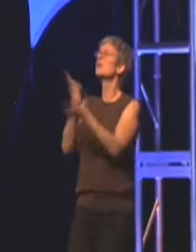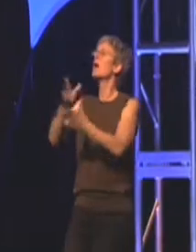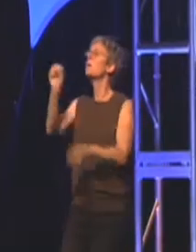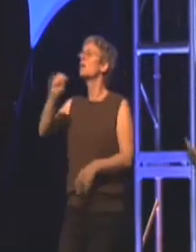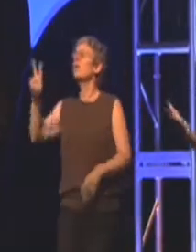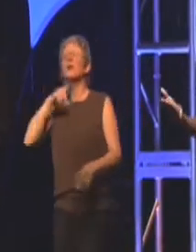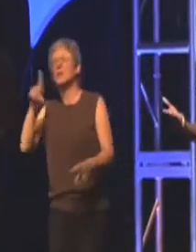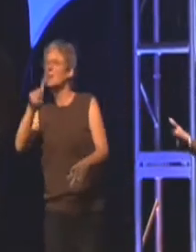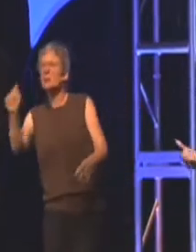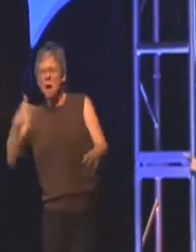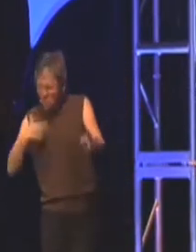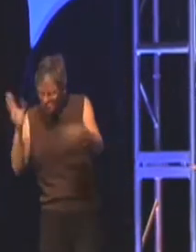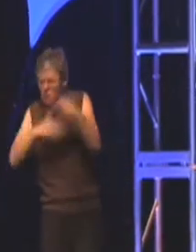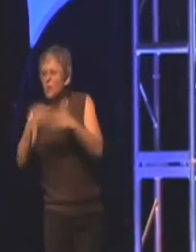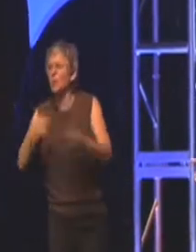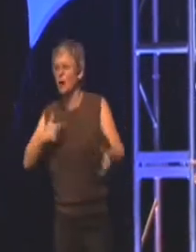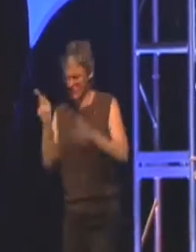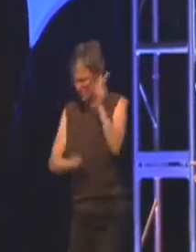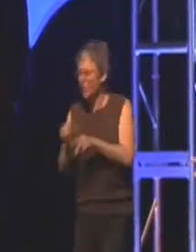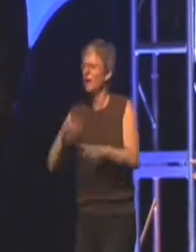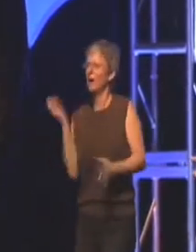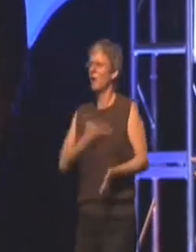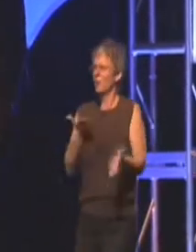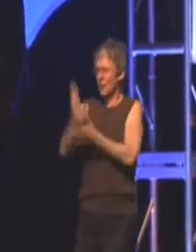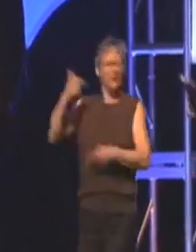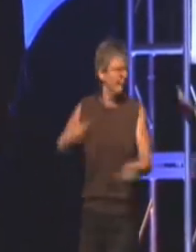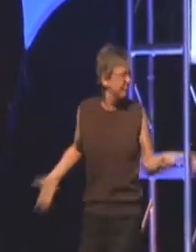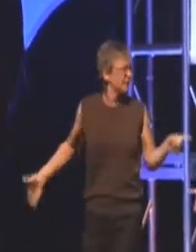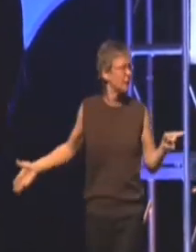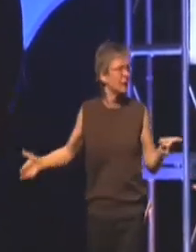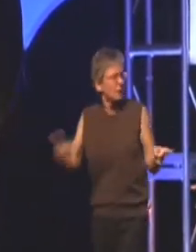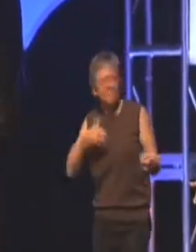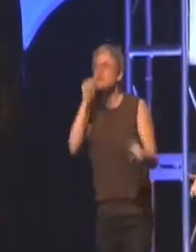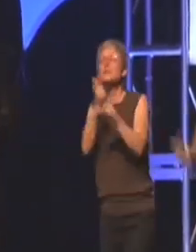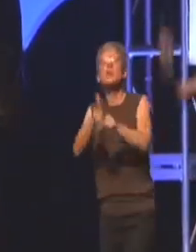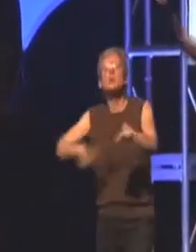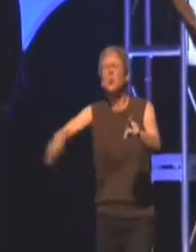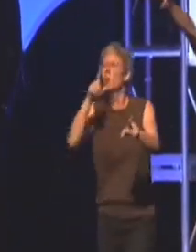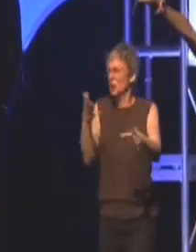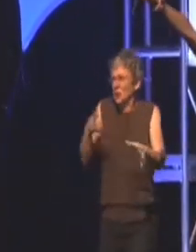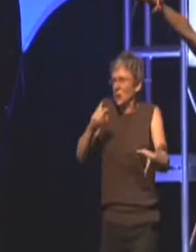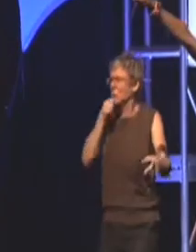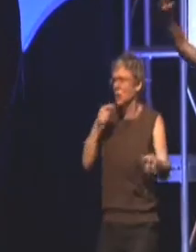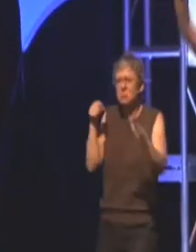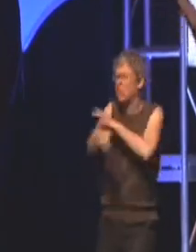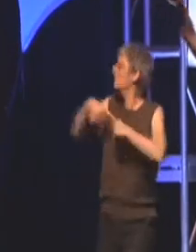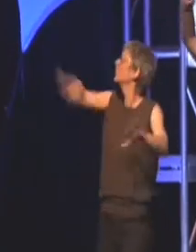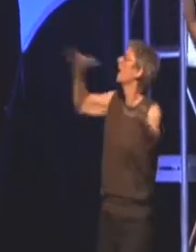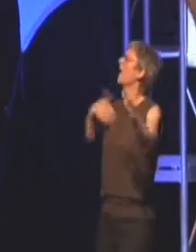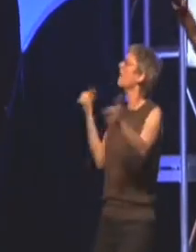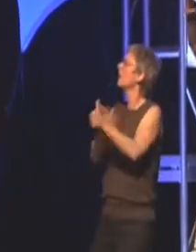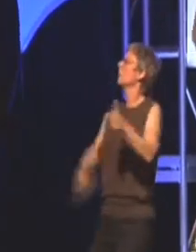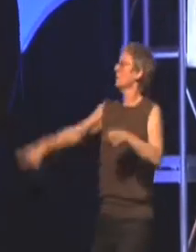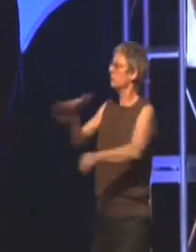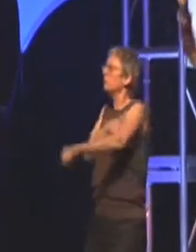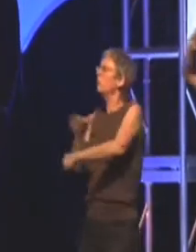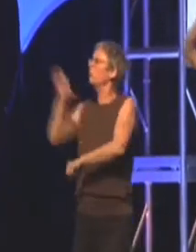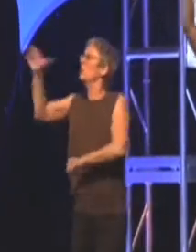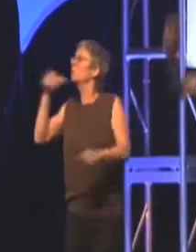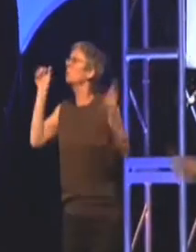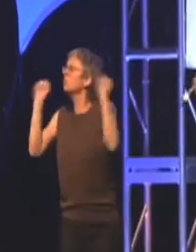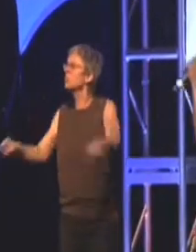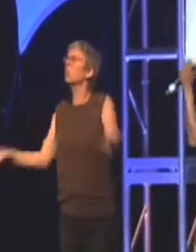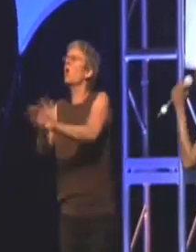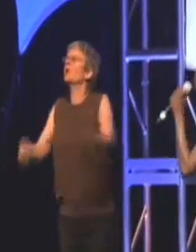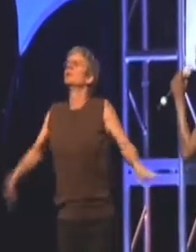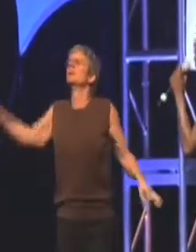invisibility We got sisters that are hurting and this can't make believe We got sisters that are learning We need your help, keep taking this Call an engine and wait